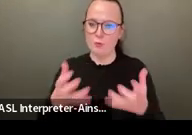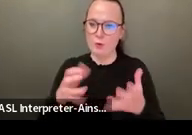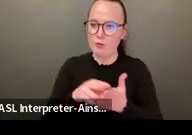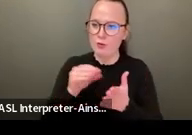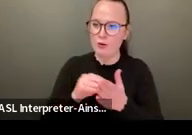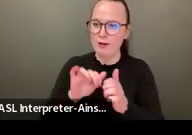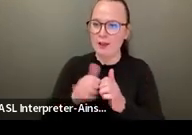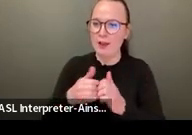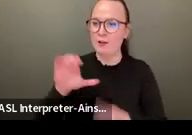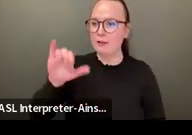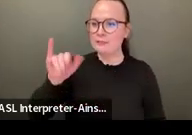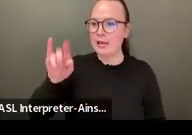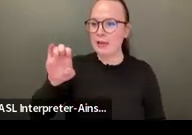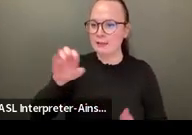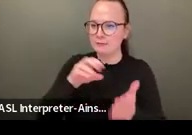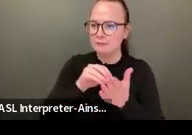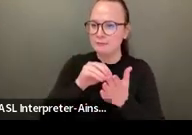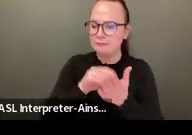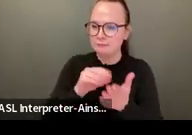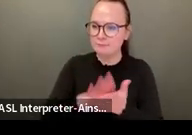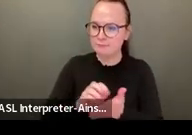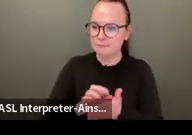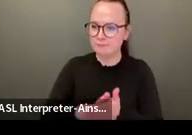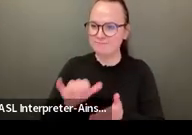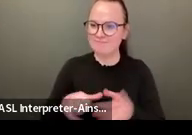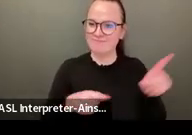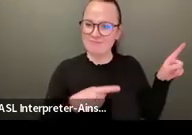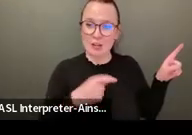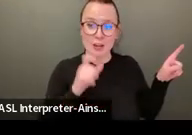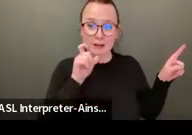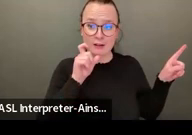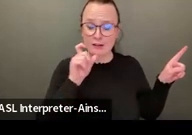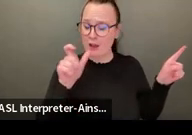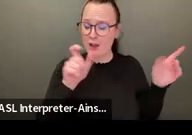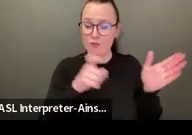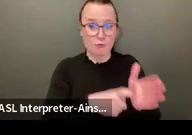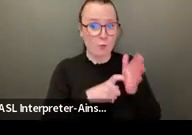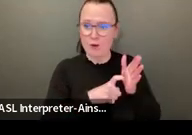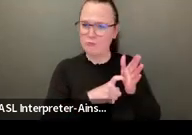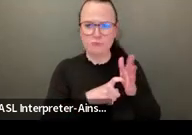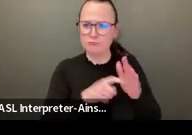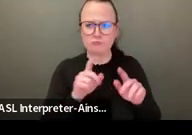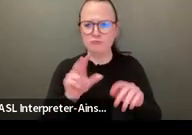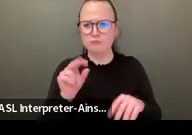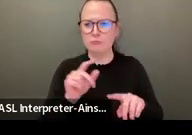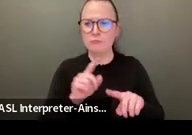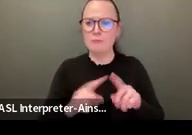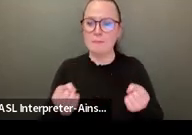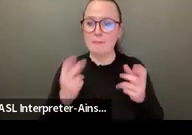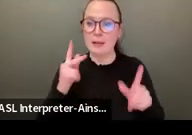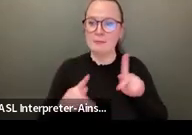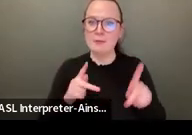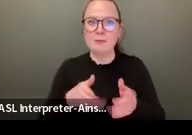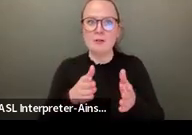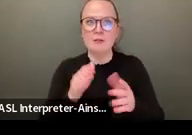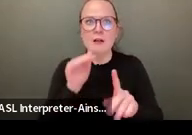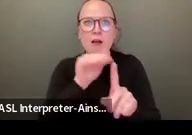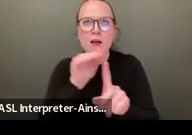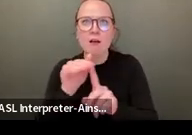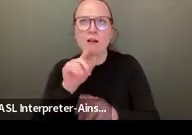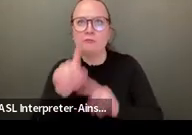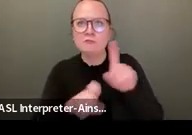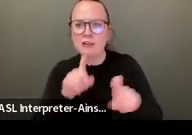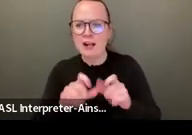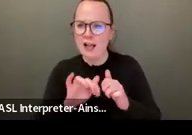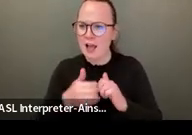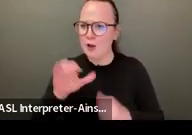cite that, you don't have to do it this way. We just got a lot of people asking, how do you cite them? Because it's not as easy as it